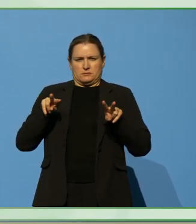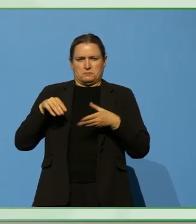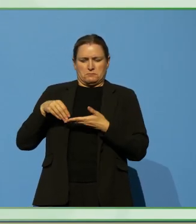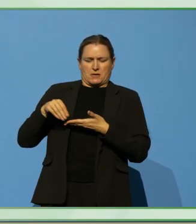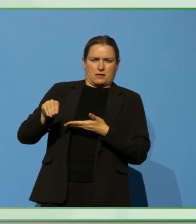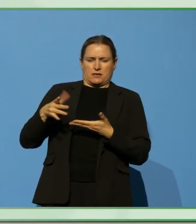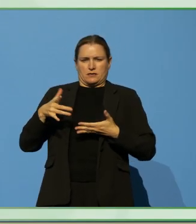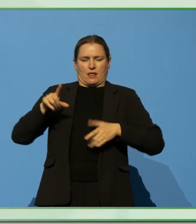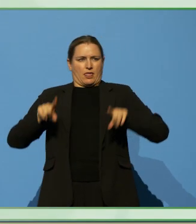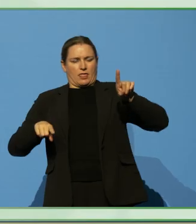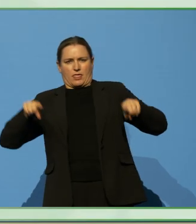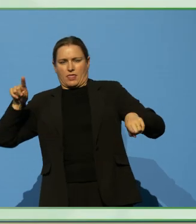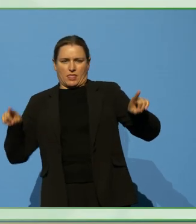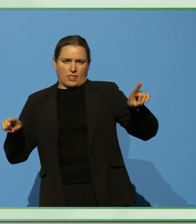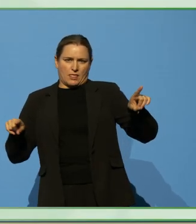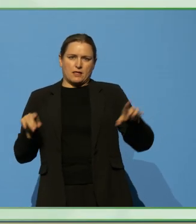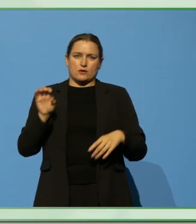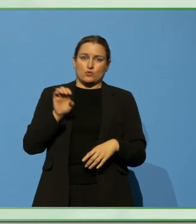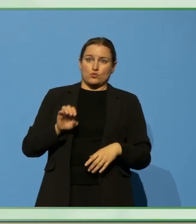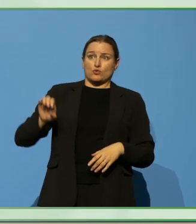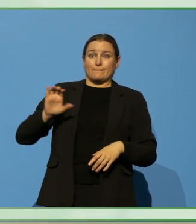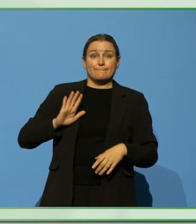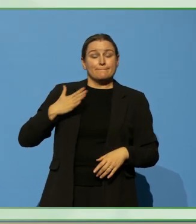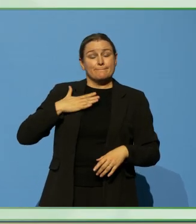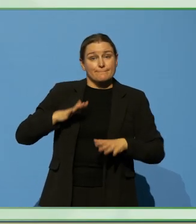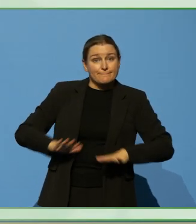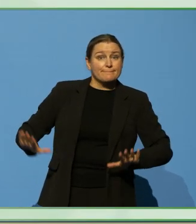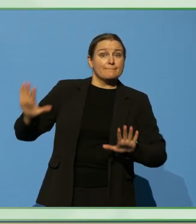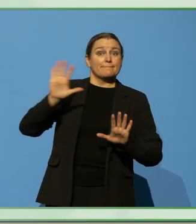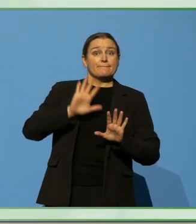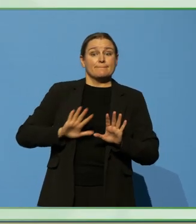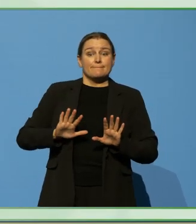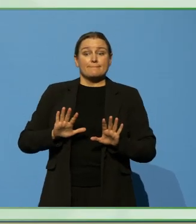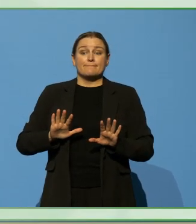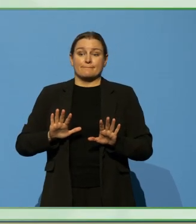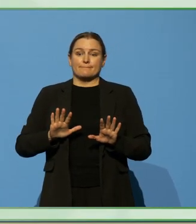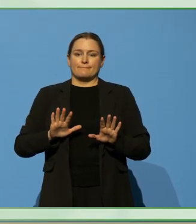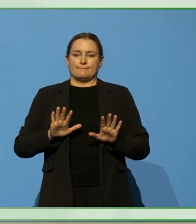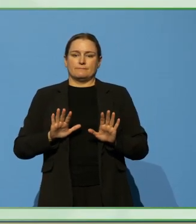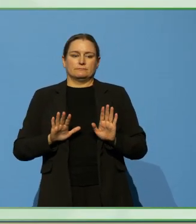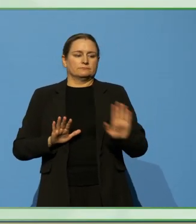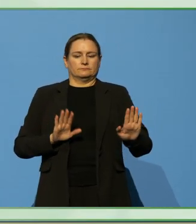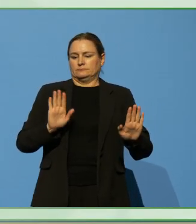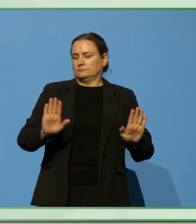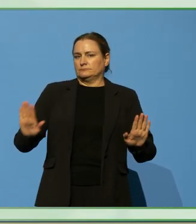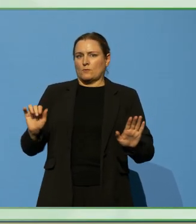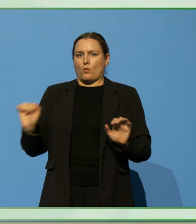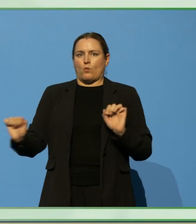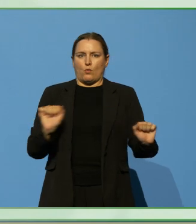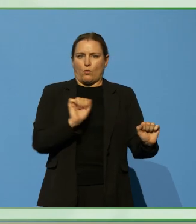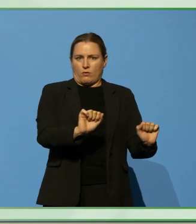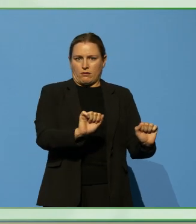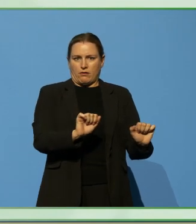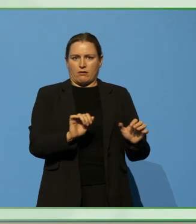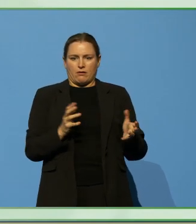landscape. So the European solutions are normally rather domestic and quite often very specific